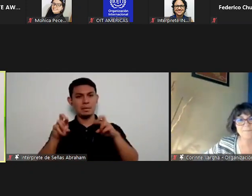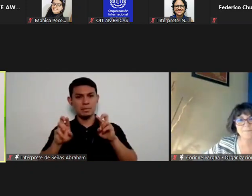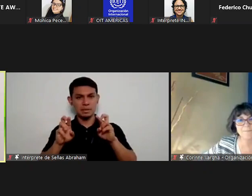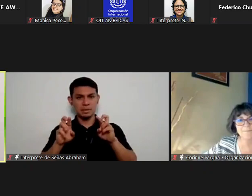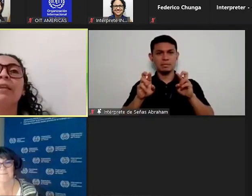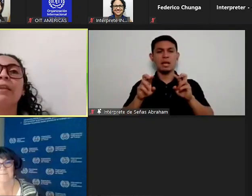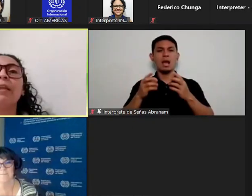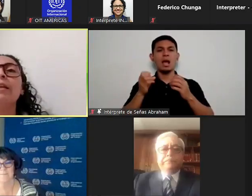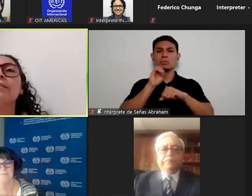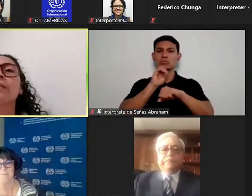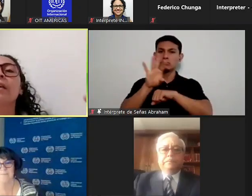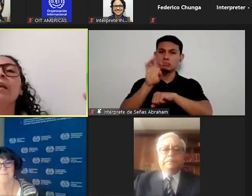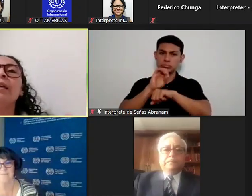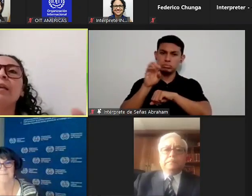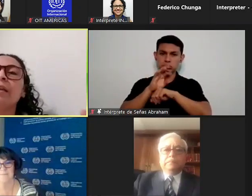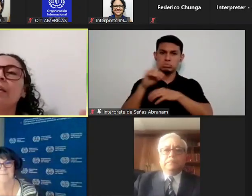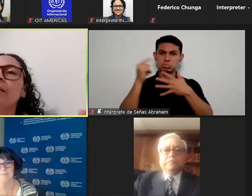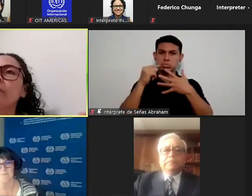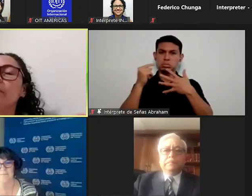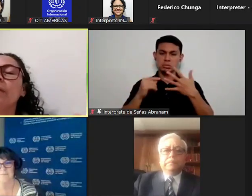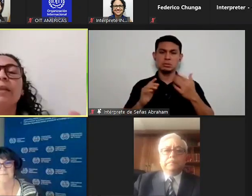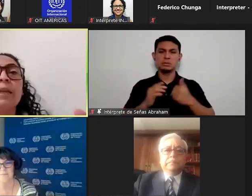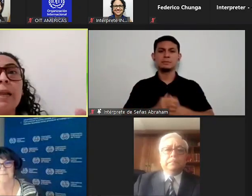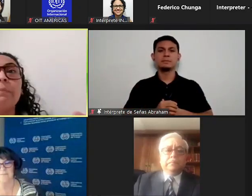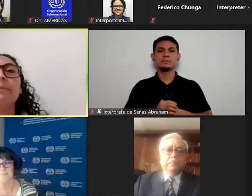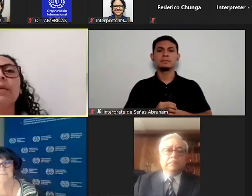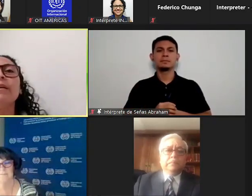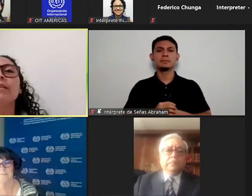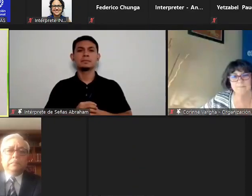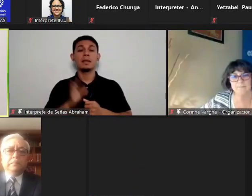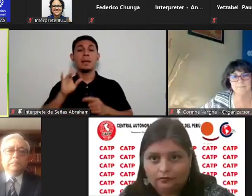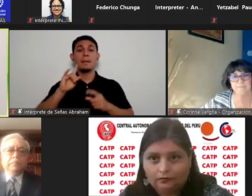me a recommendation general recommendations